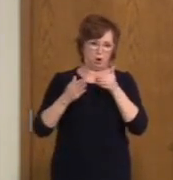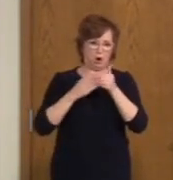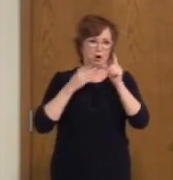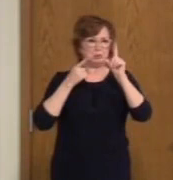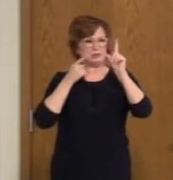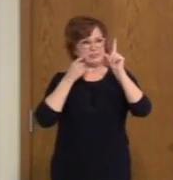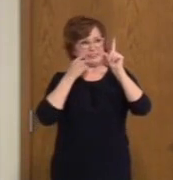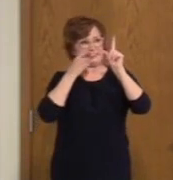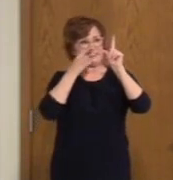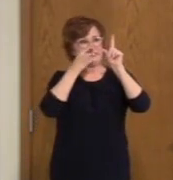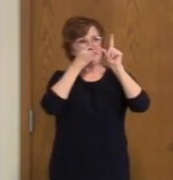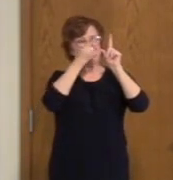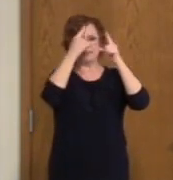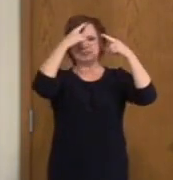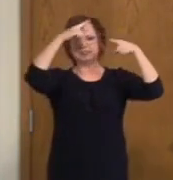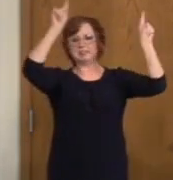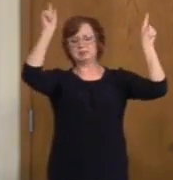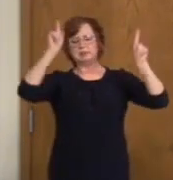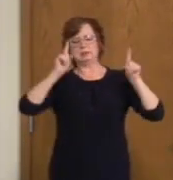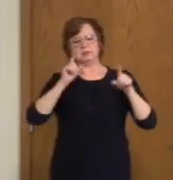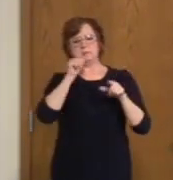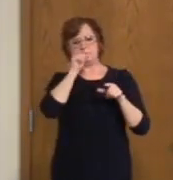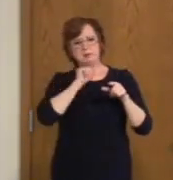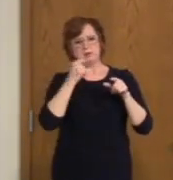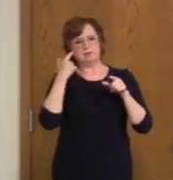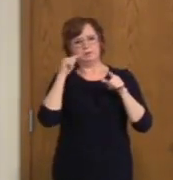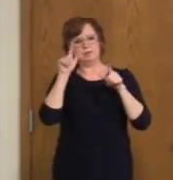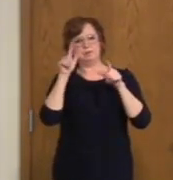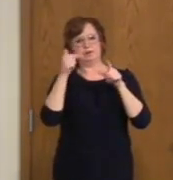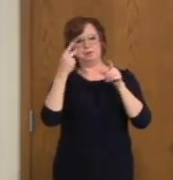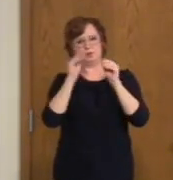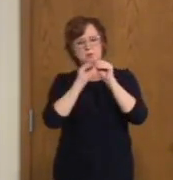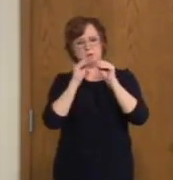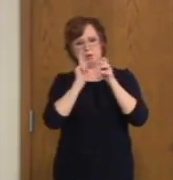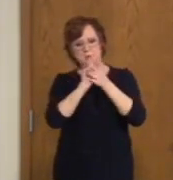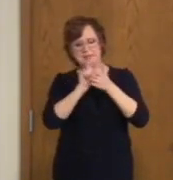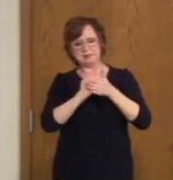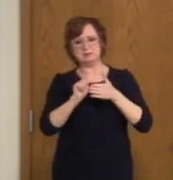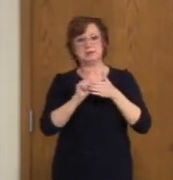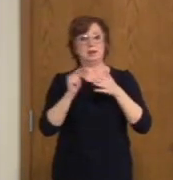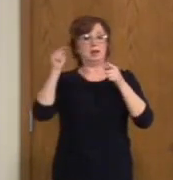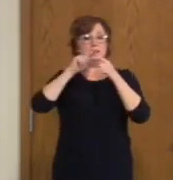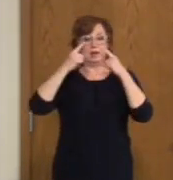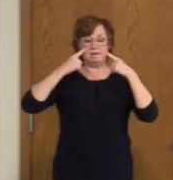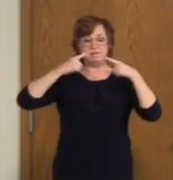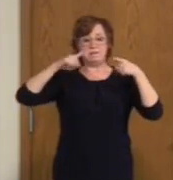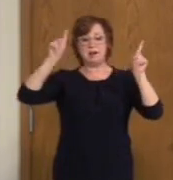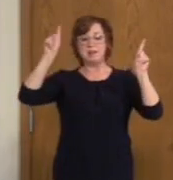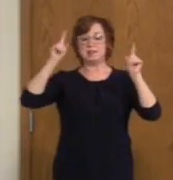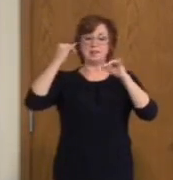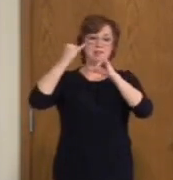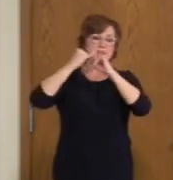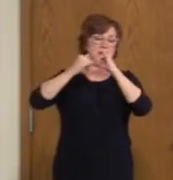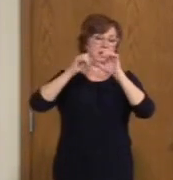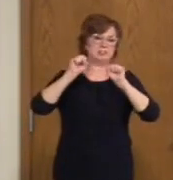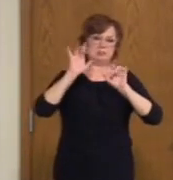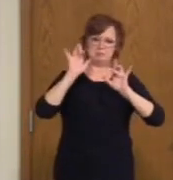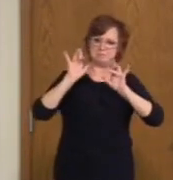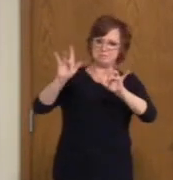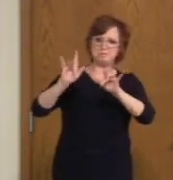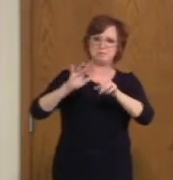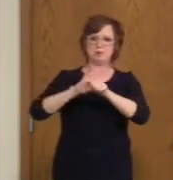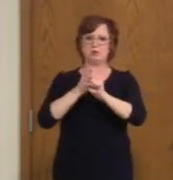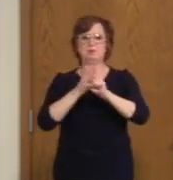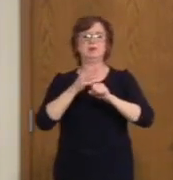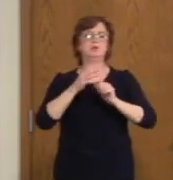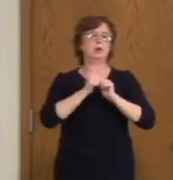a few more weeks until we can all most certainly stick it to COVID and get vaccinated. Dr. Shahab, do you have some opening